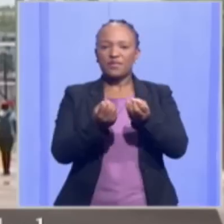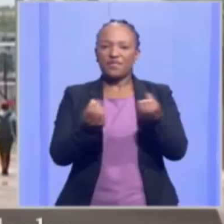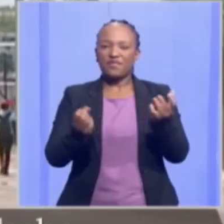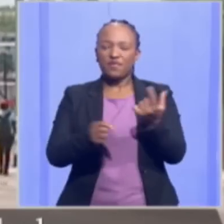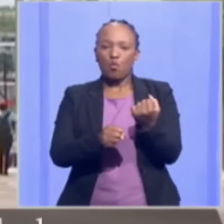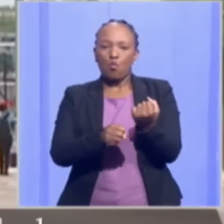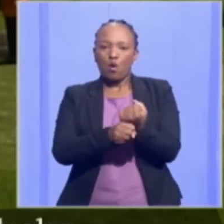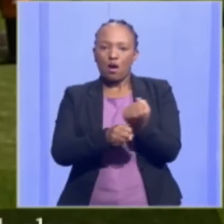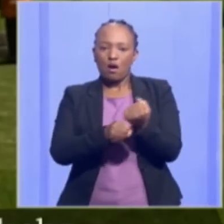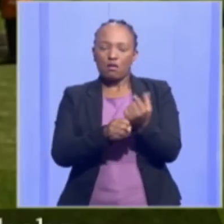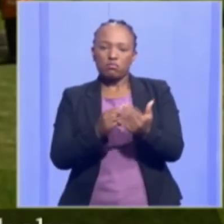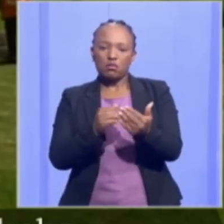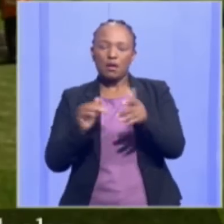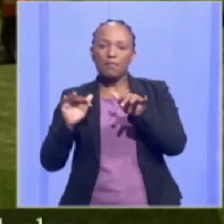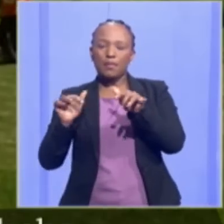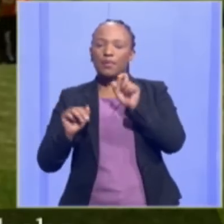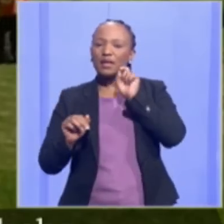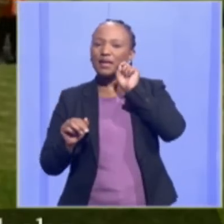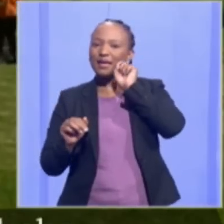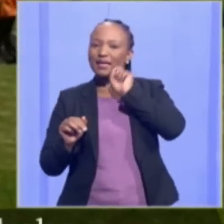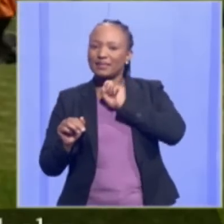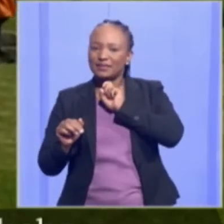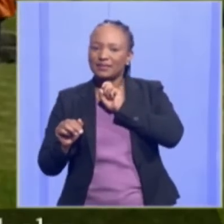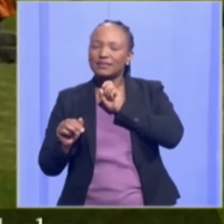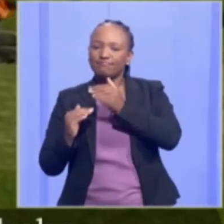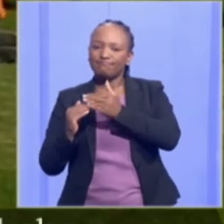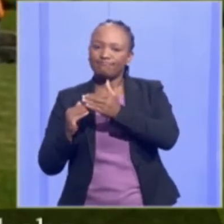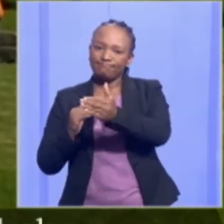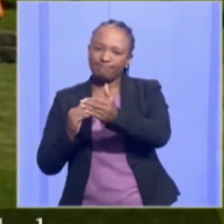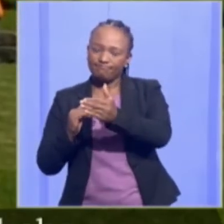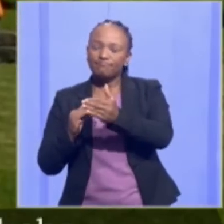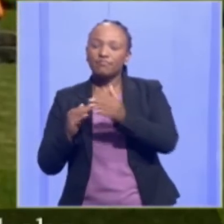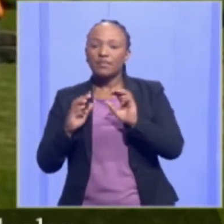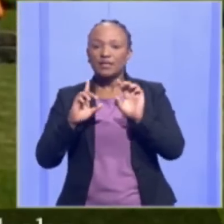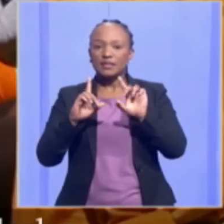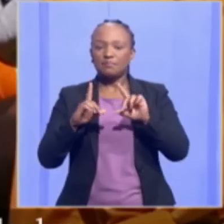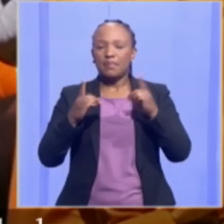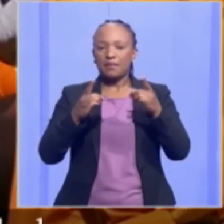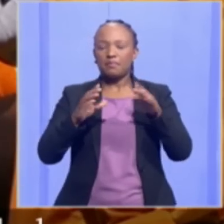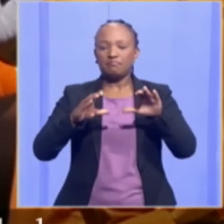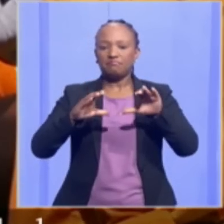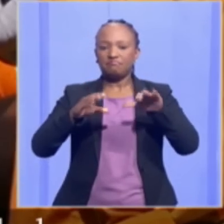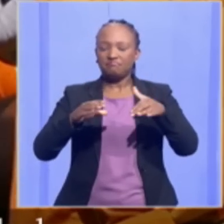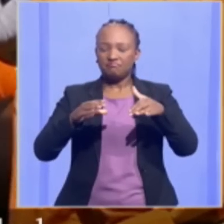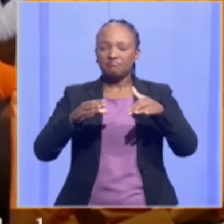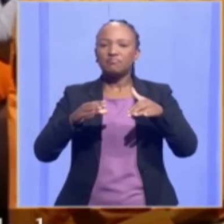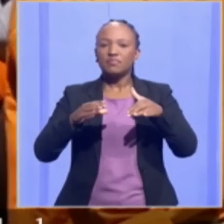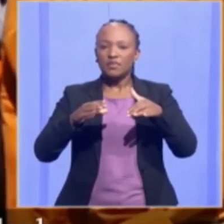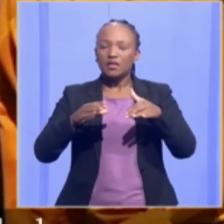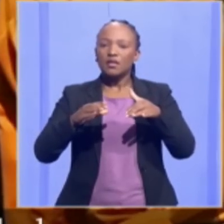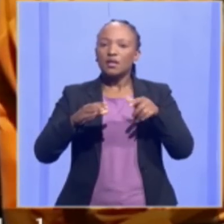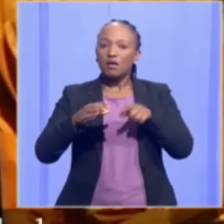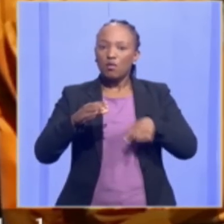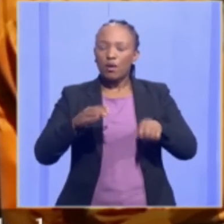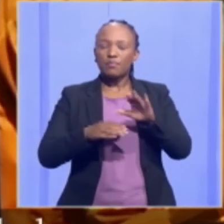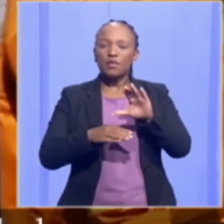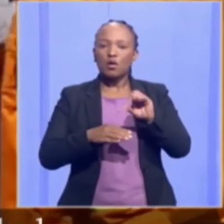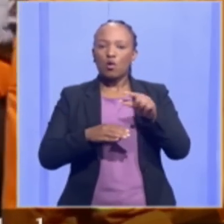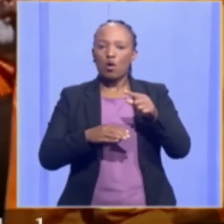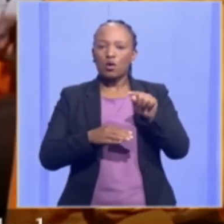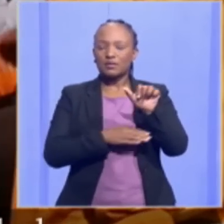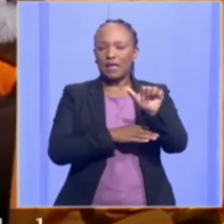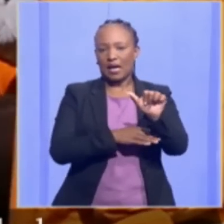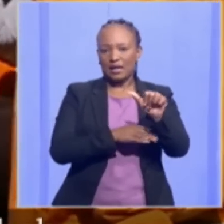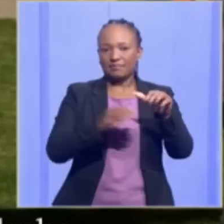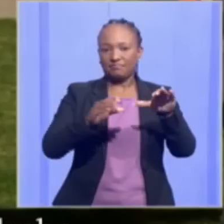ya nakwana ho batho ba dilemong tsa tshebetso. Lefapha la kopanelo ya puso le mesebetsi ya marena le entse